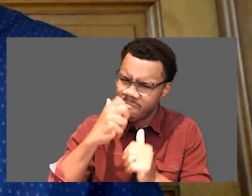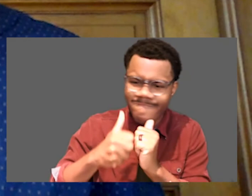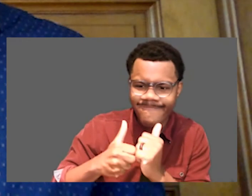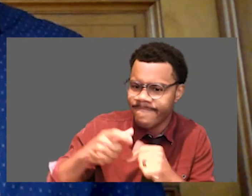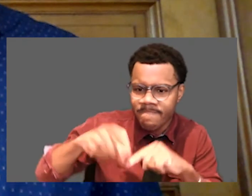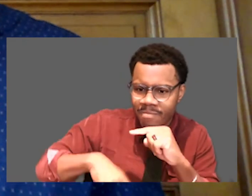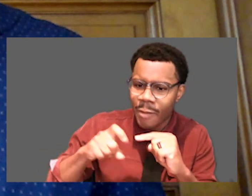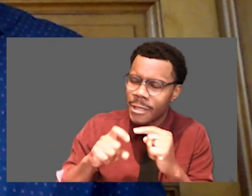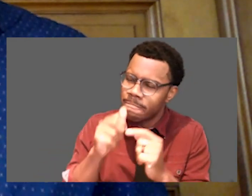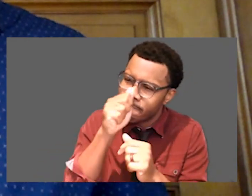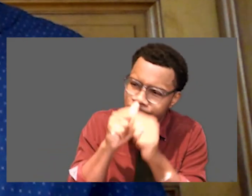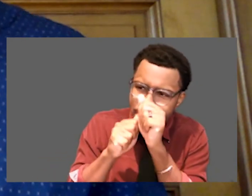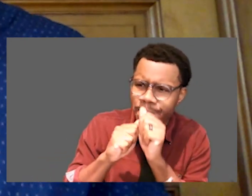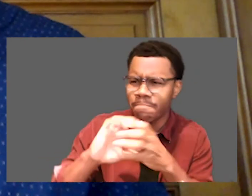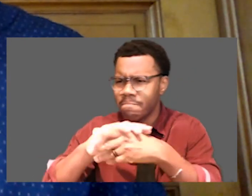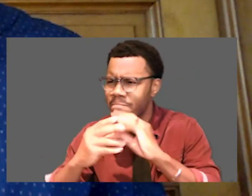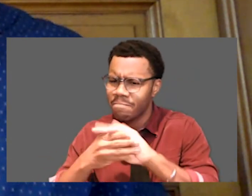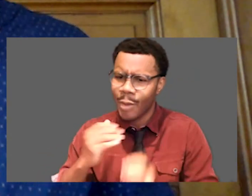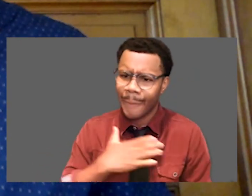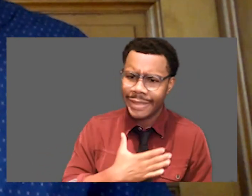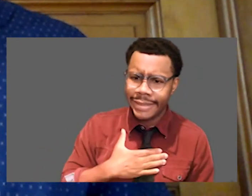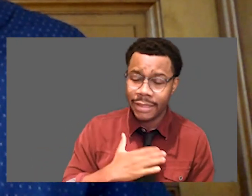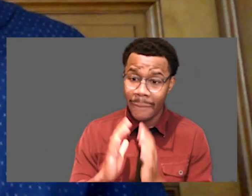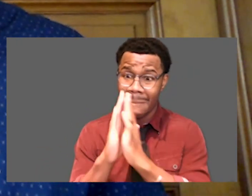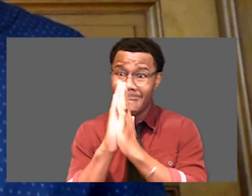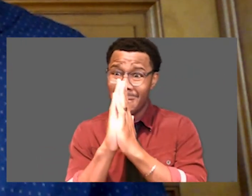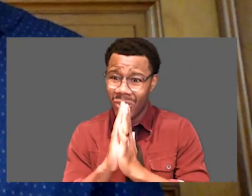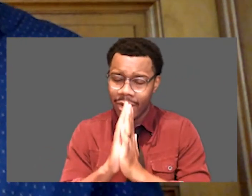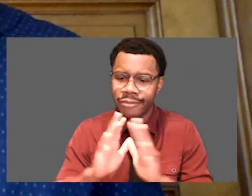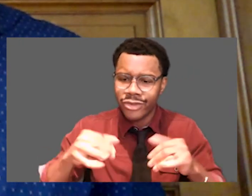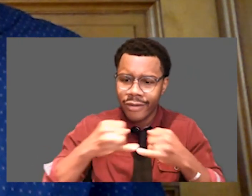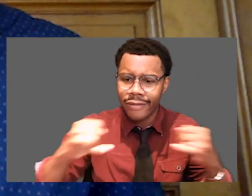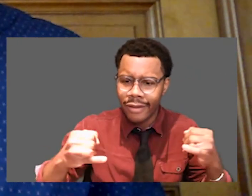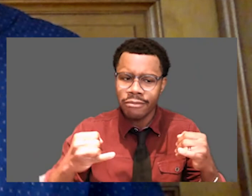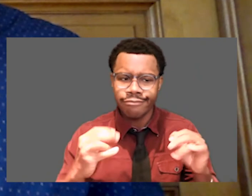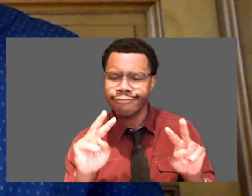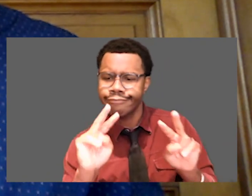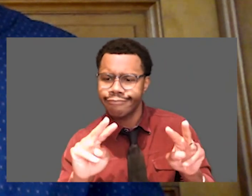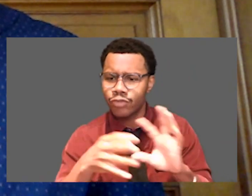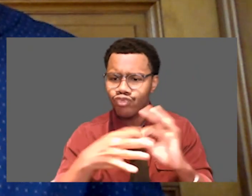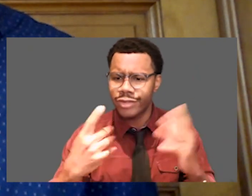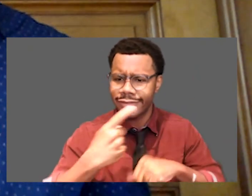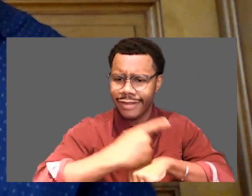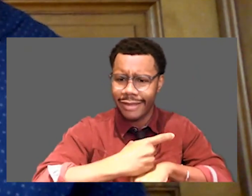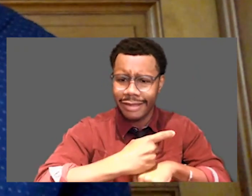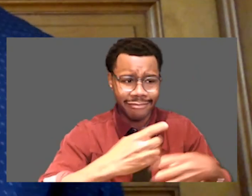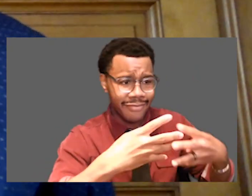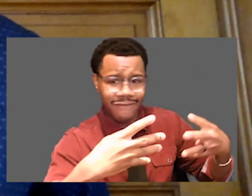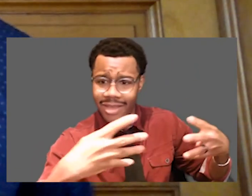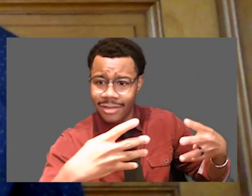jelly. Prayer, a chow line on a release date, someone on the other side of a fence when